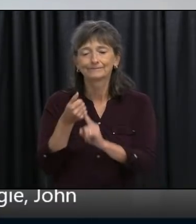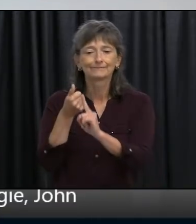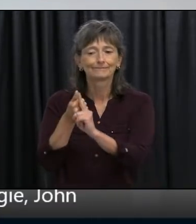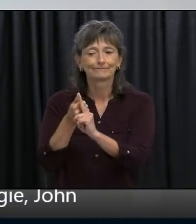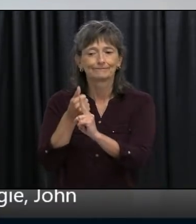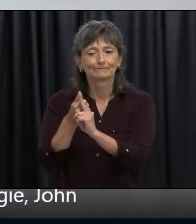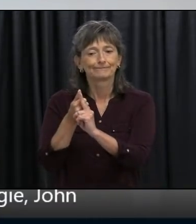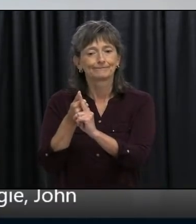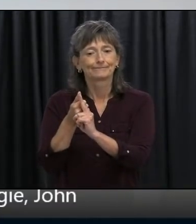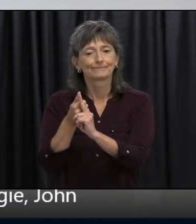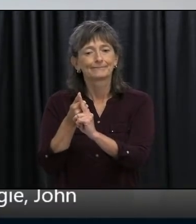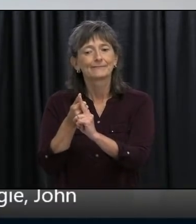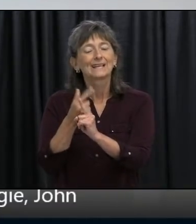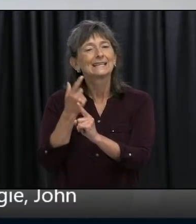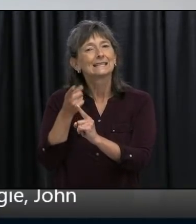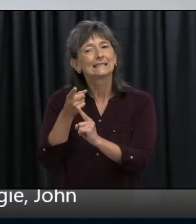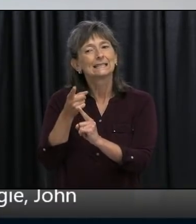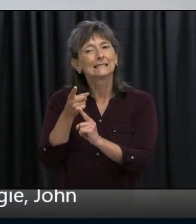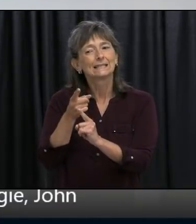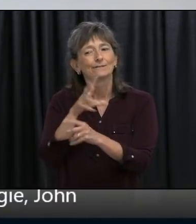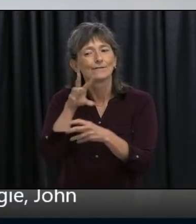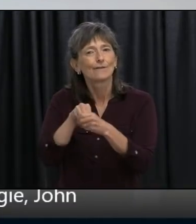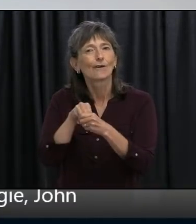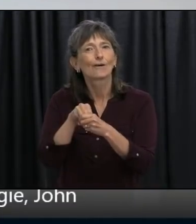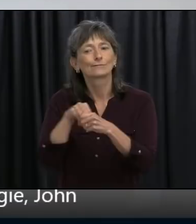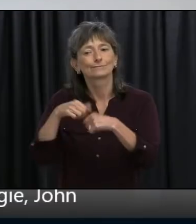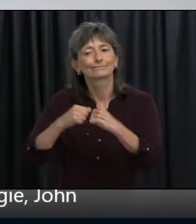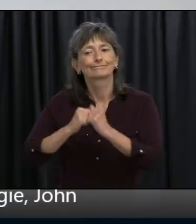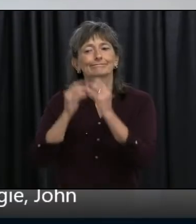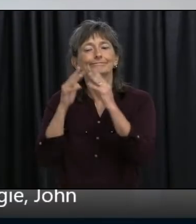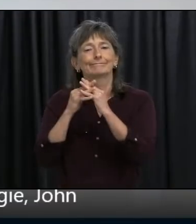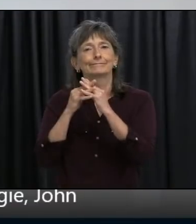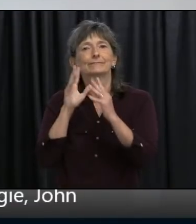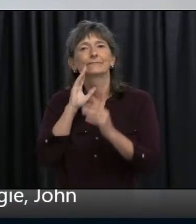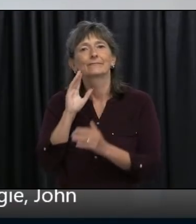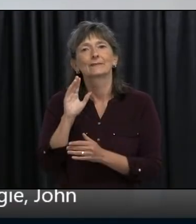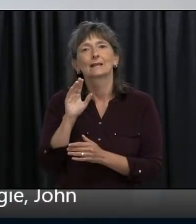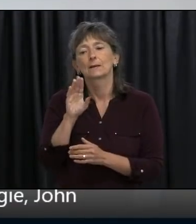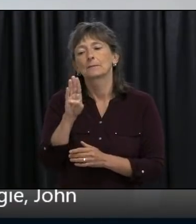the Bliss Murphy Centre in more ways than one. One of our initial